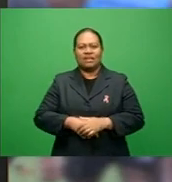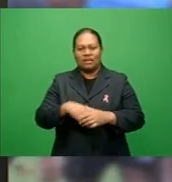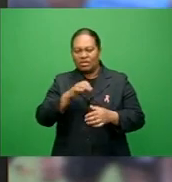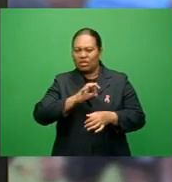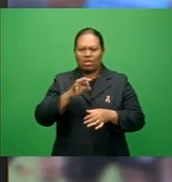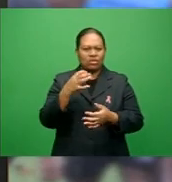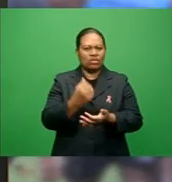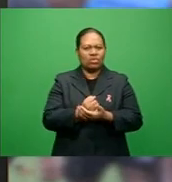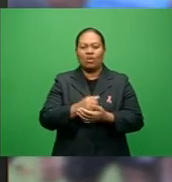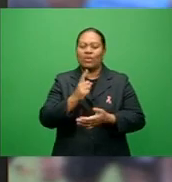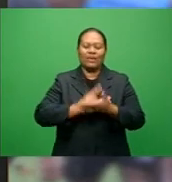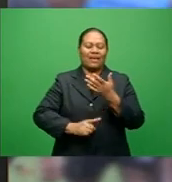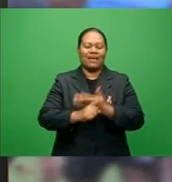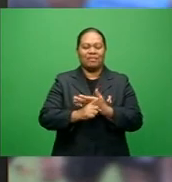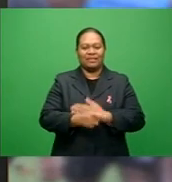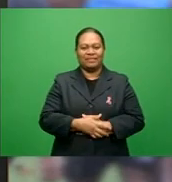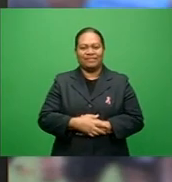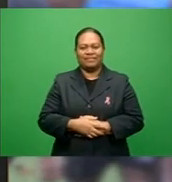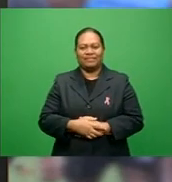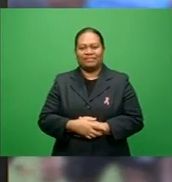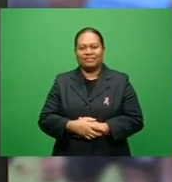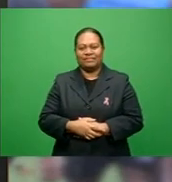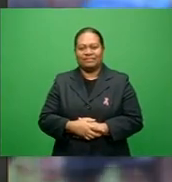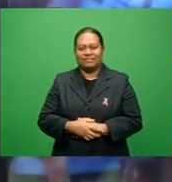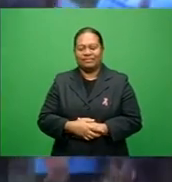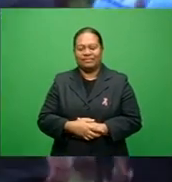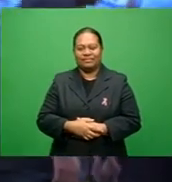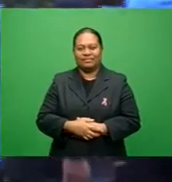a home semi-final. Caroline Tavi has more.